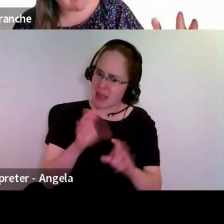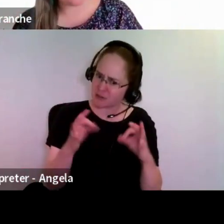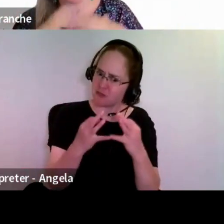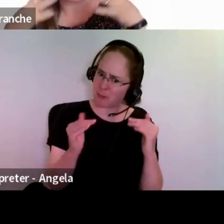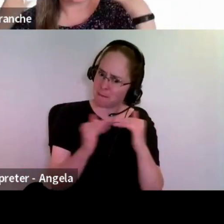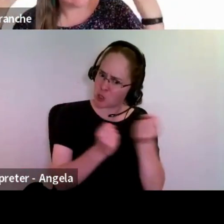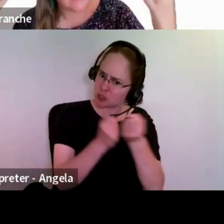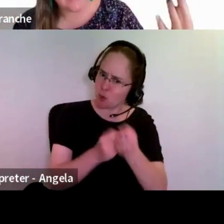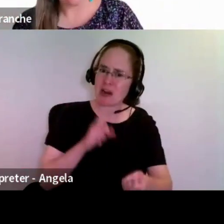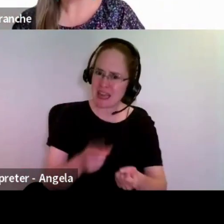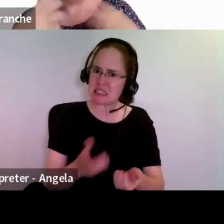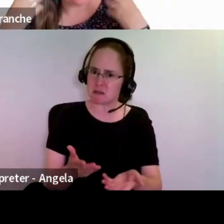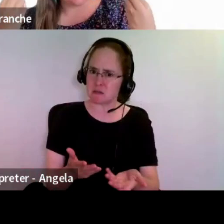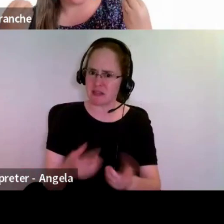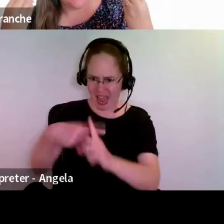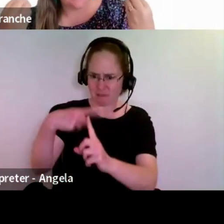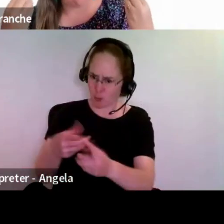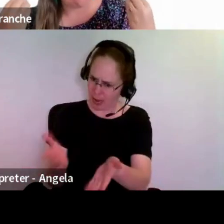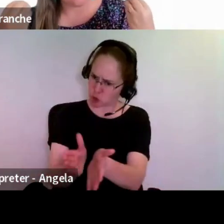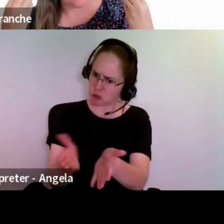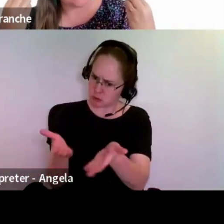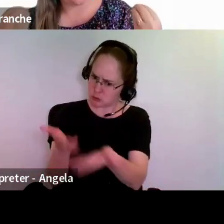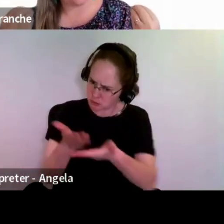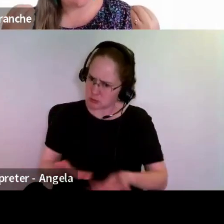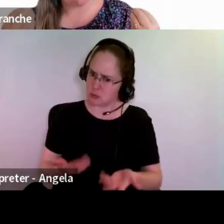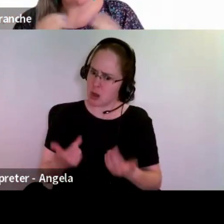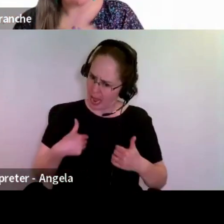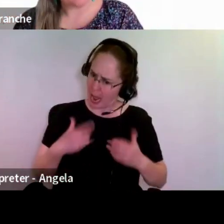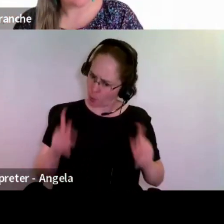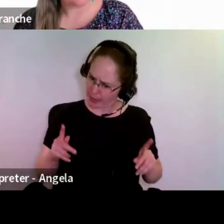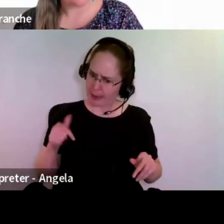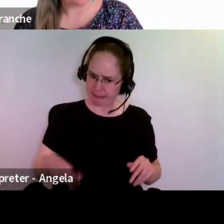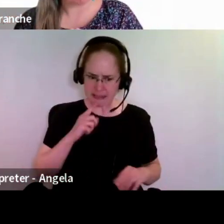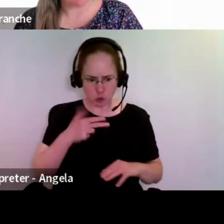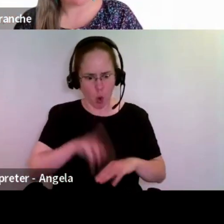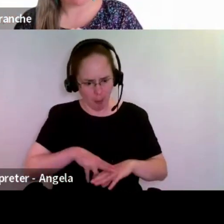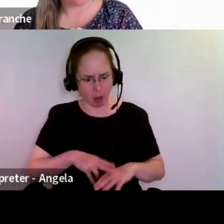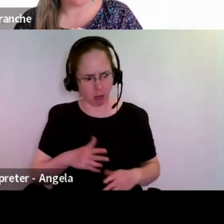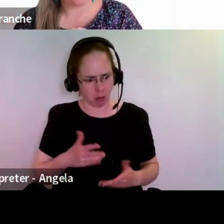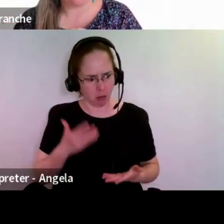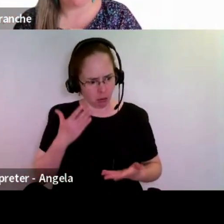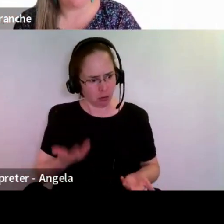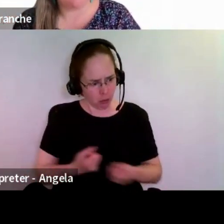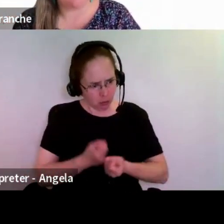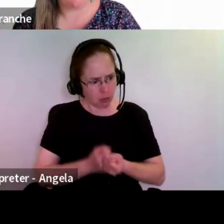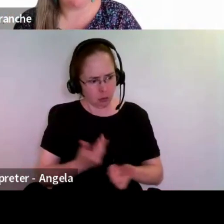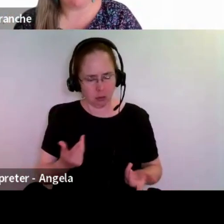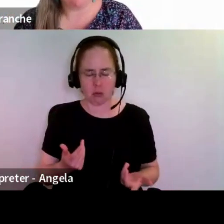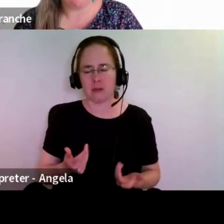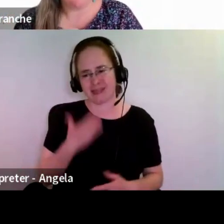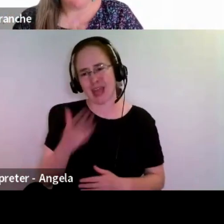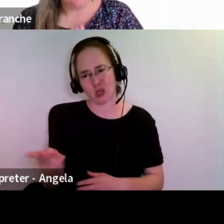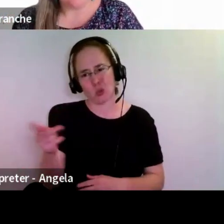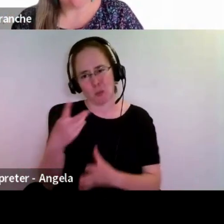that affirmation and that feeling like I'm okay, this is normal. That's so impactful. Thank you so much, both of